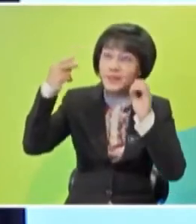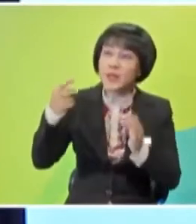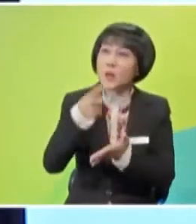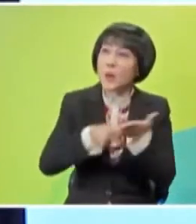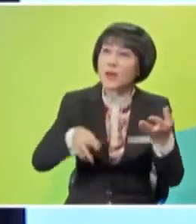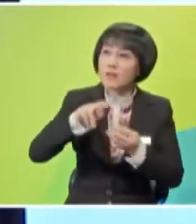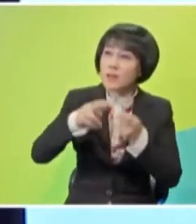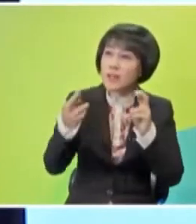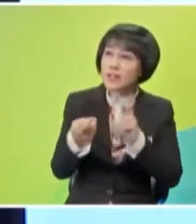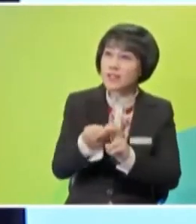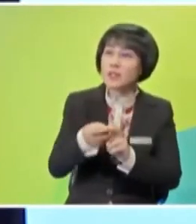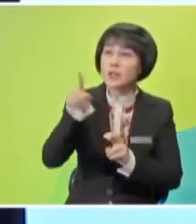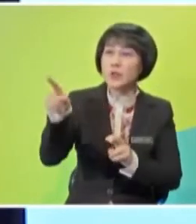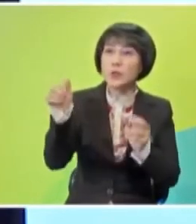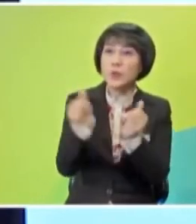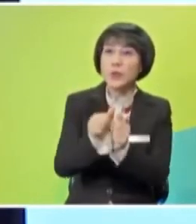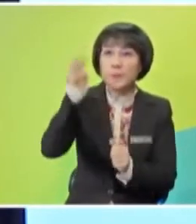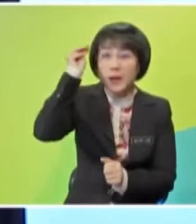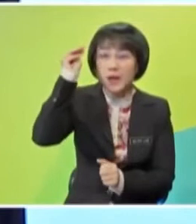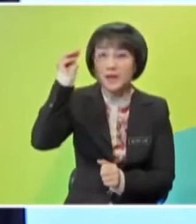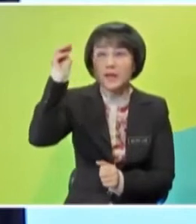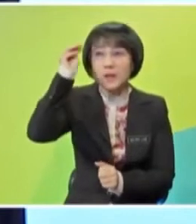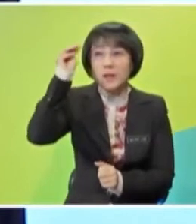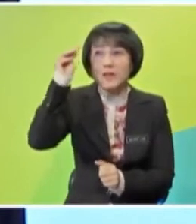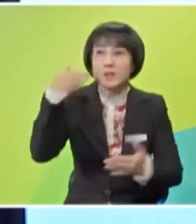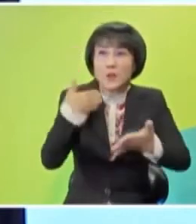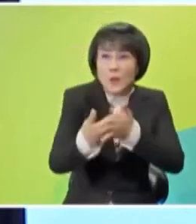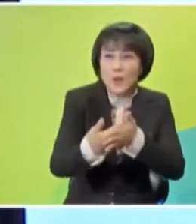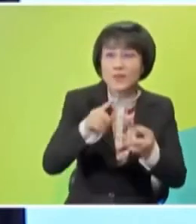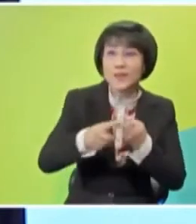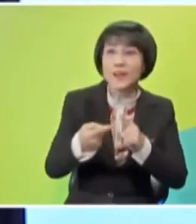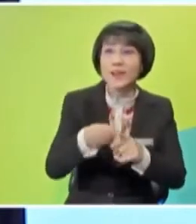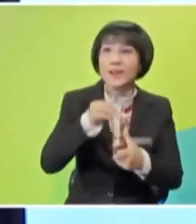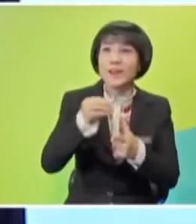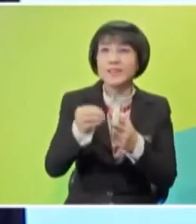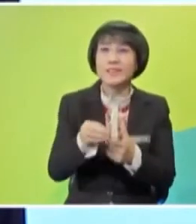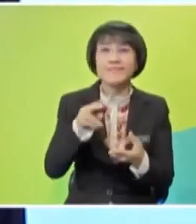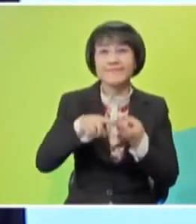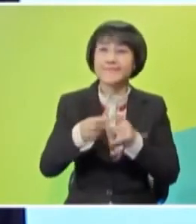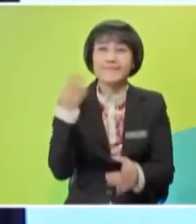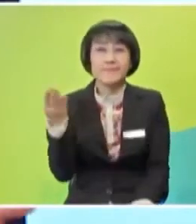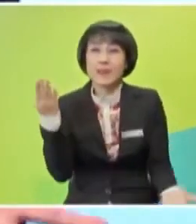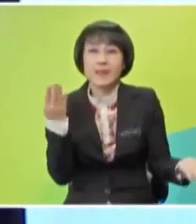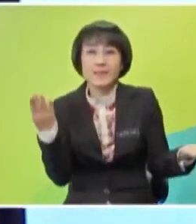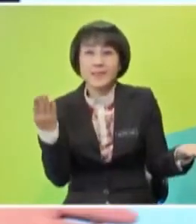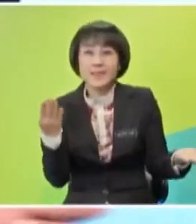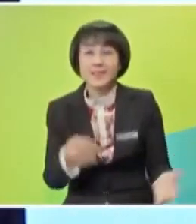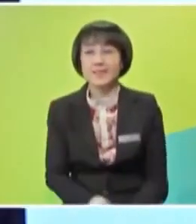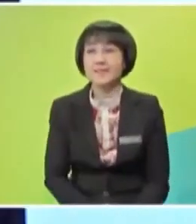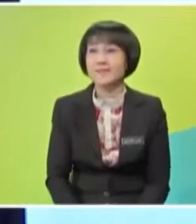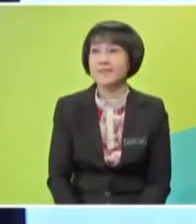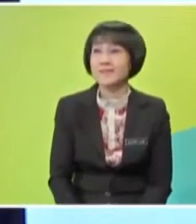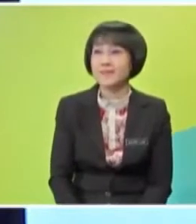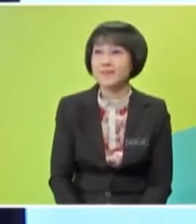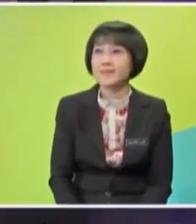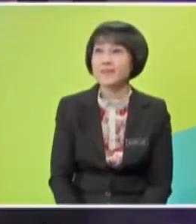Mark a very close friend, or is Mark just someone that you know, an acquaintance, or just someone that you just say hi or bye when you're